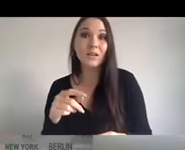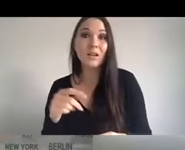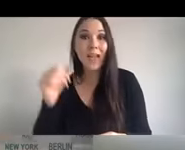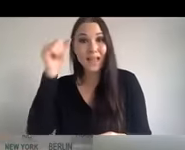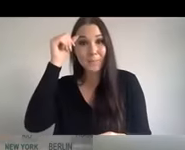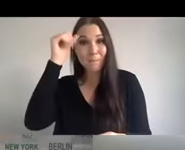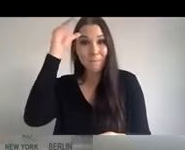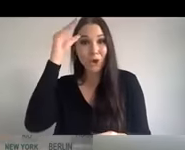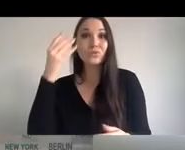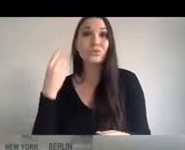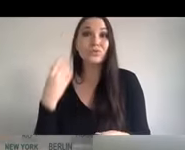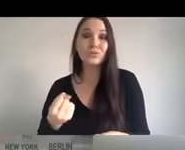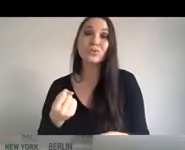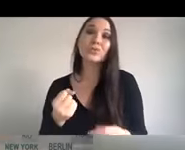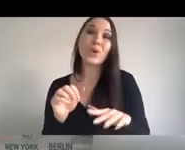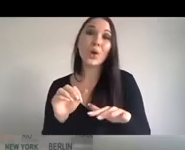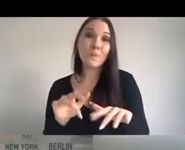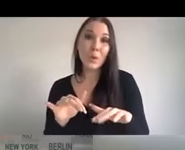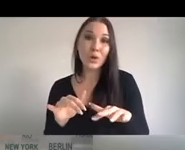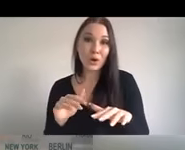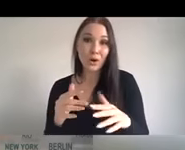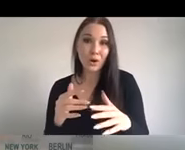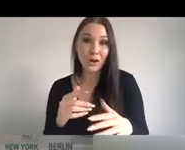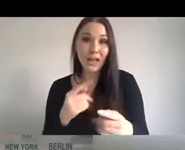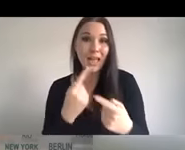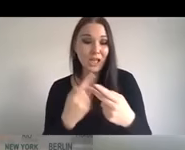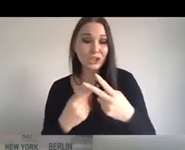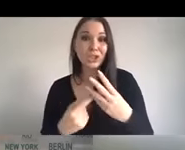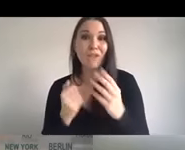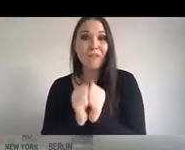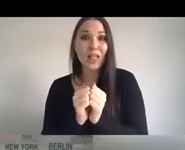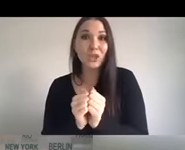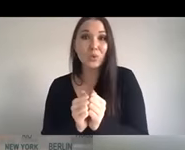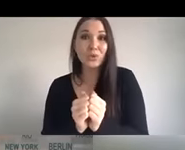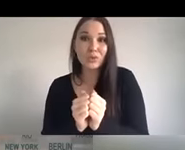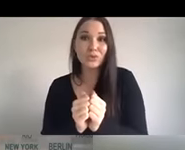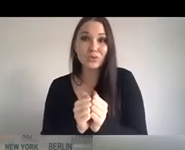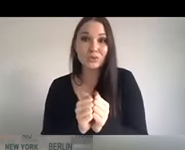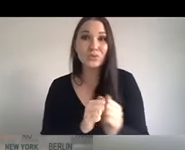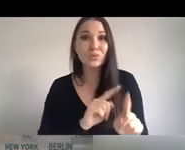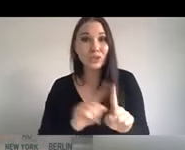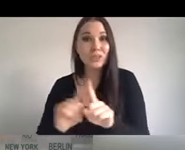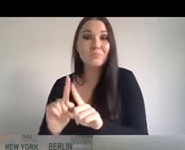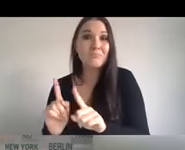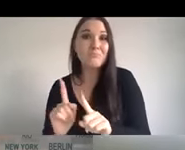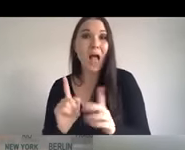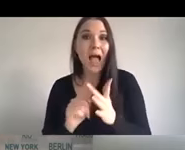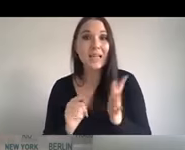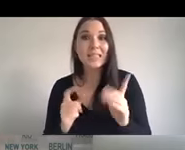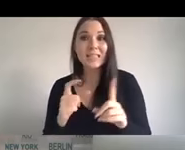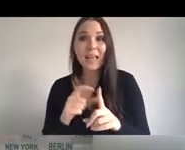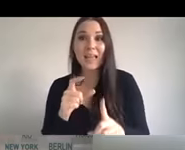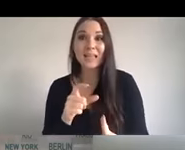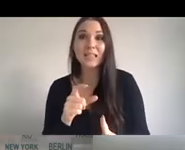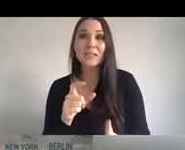computes a score for each out of these values, which is the so-called KickID. Yeah, and the score and